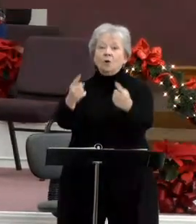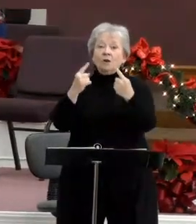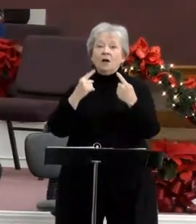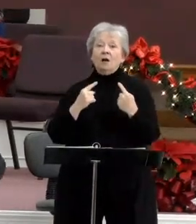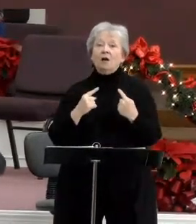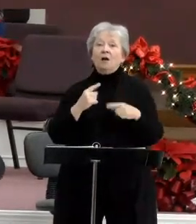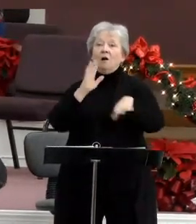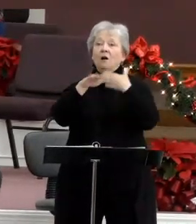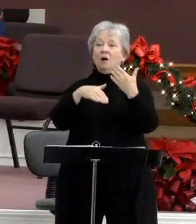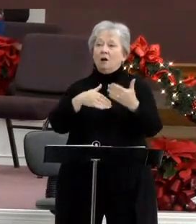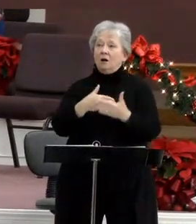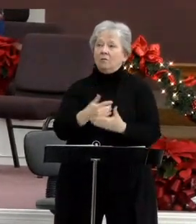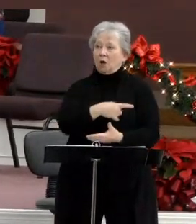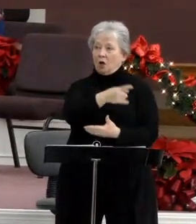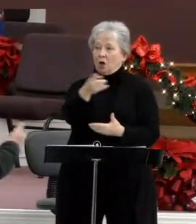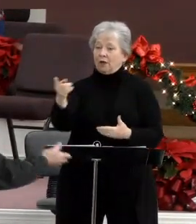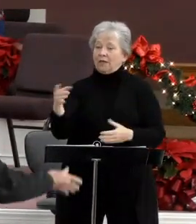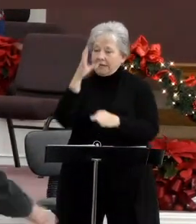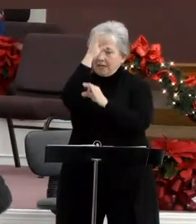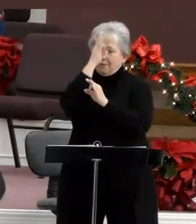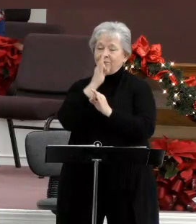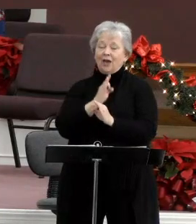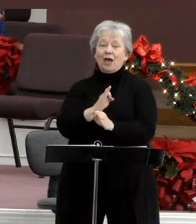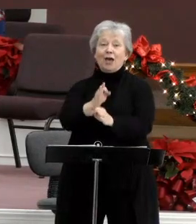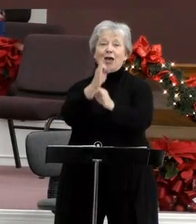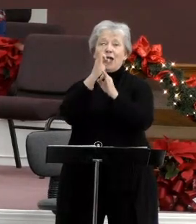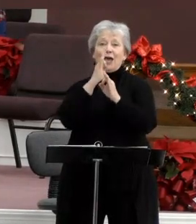O come, all ye